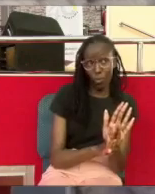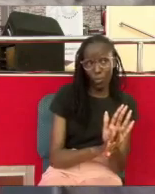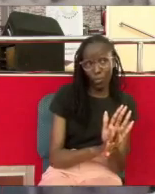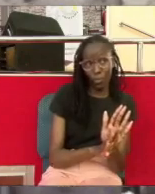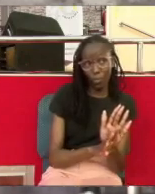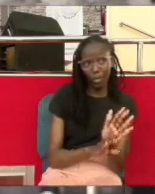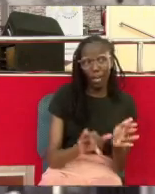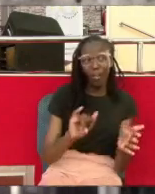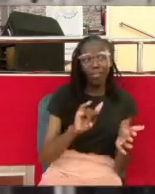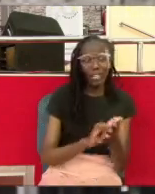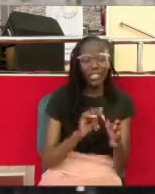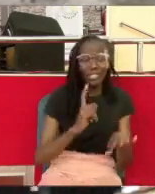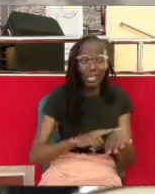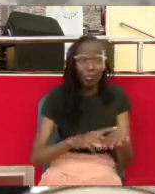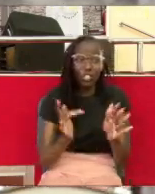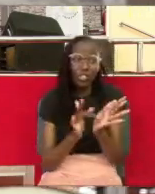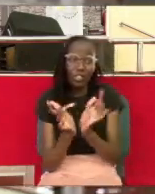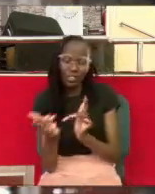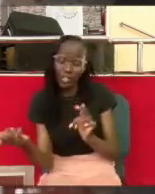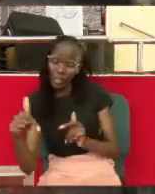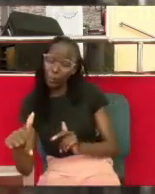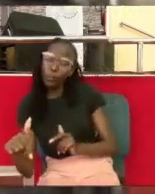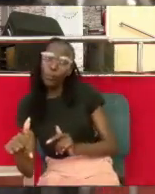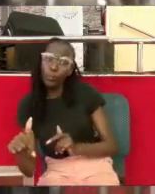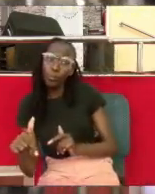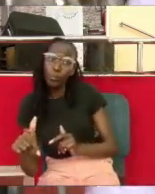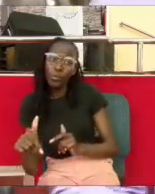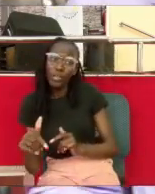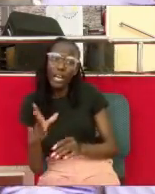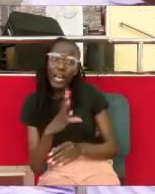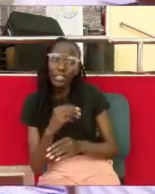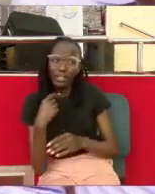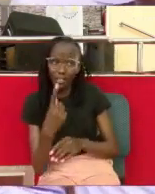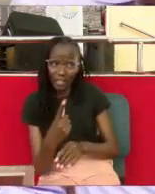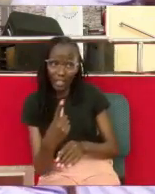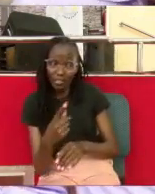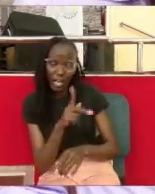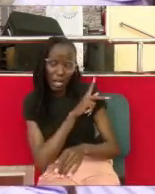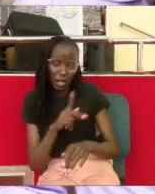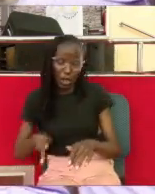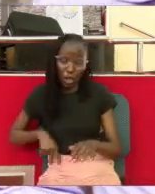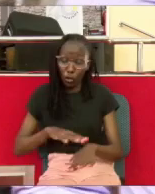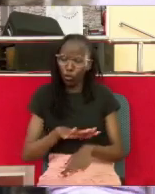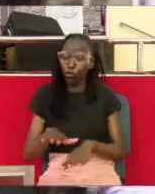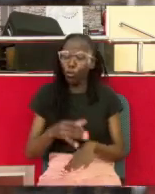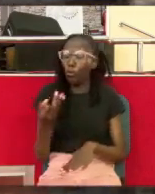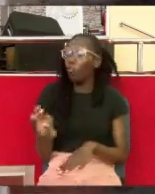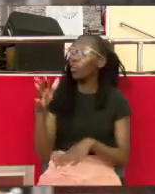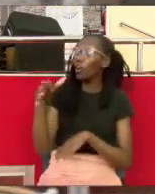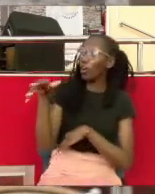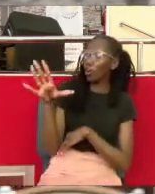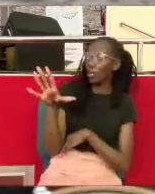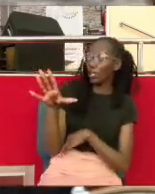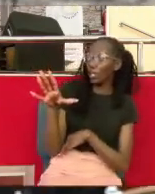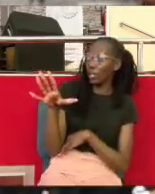from the time that Jesus came and he said that the kingdom of God is now amidst men,